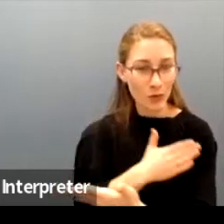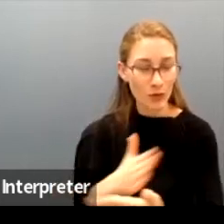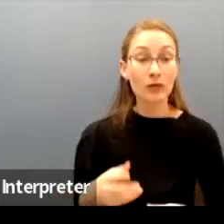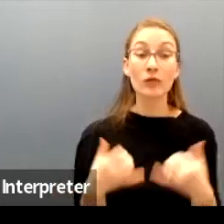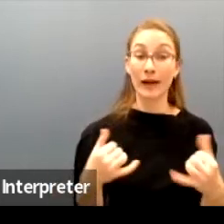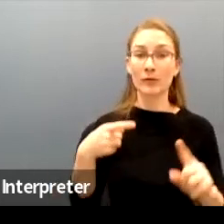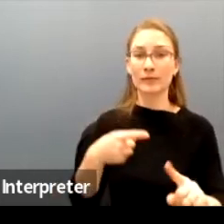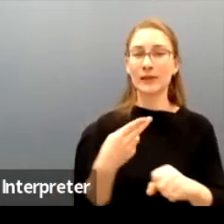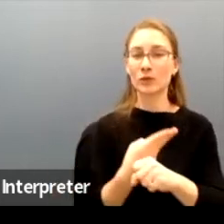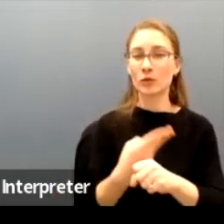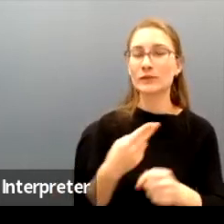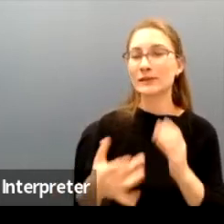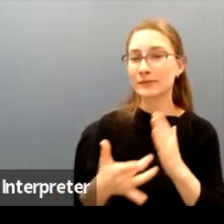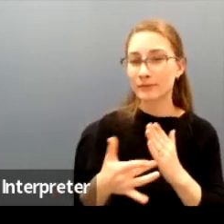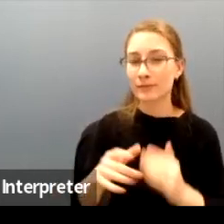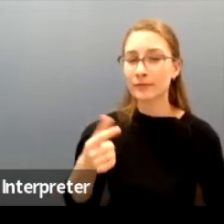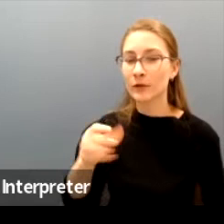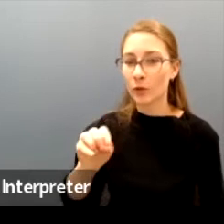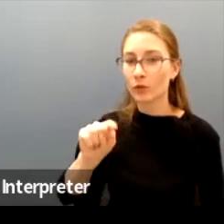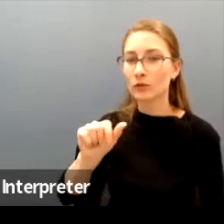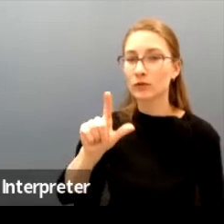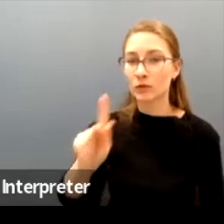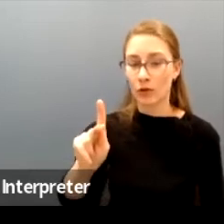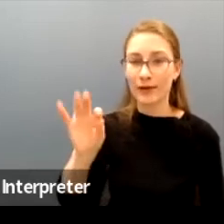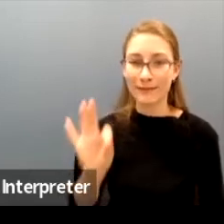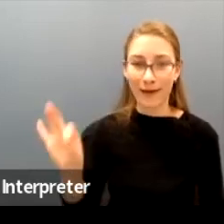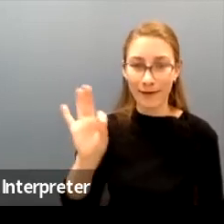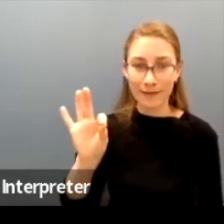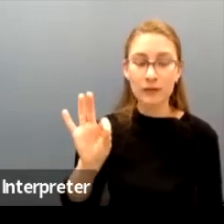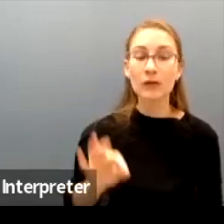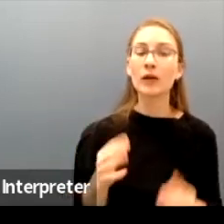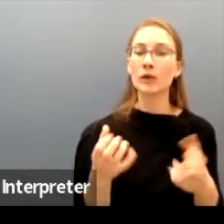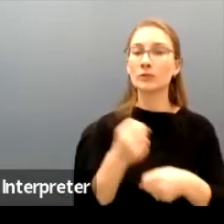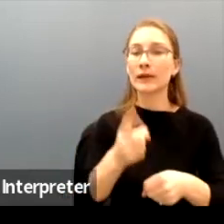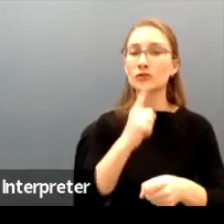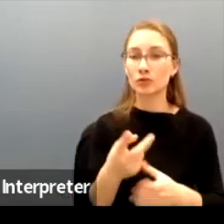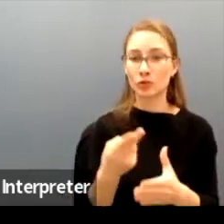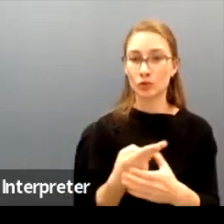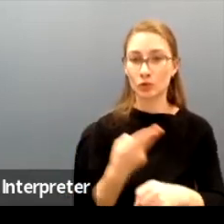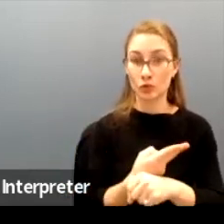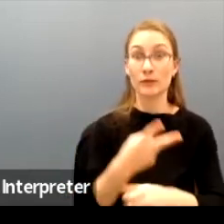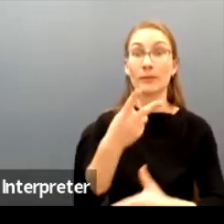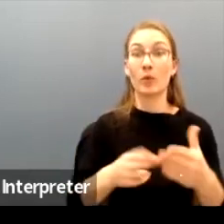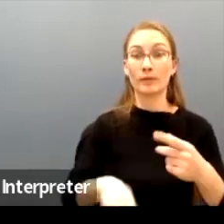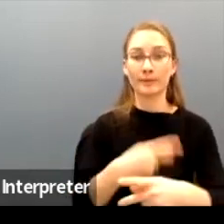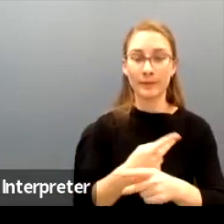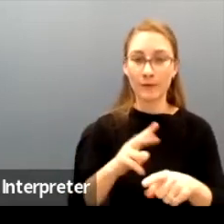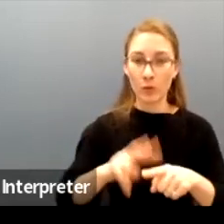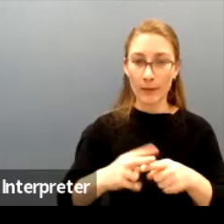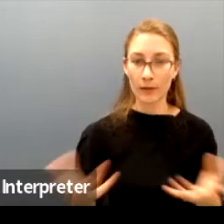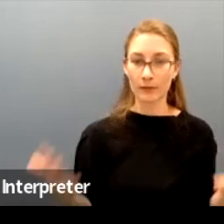again, we want to make sure we're including both core and fringe words so he can participate in his school activity of that school dance. All